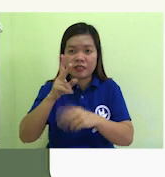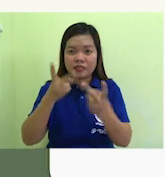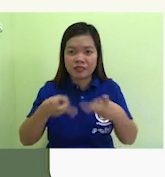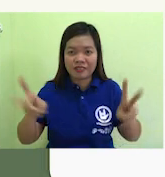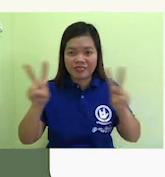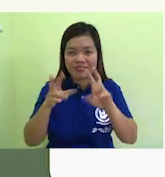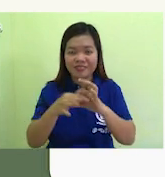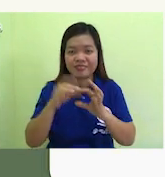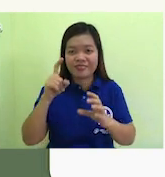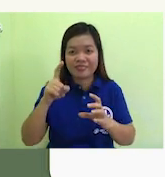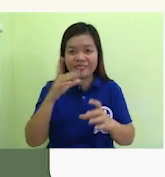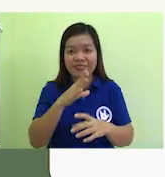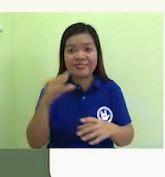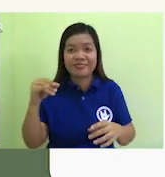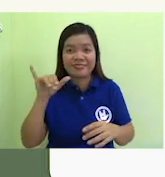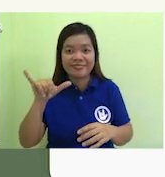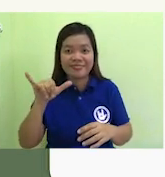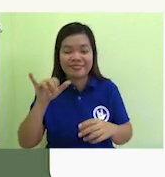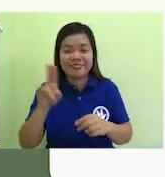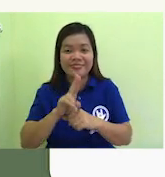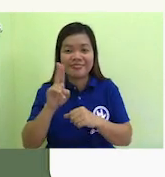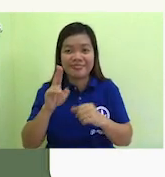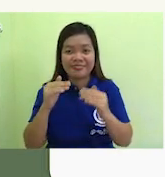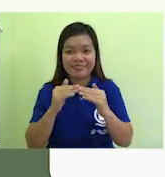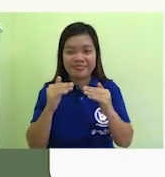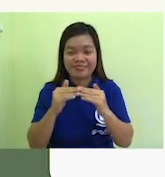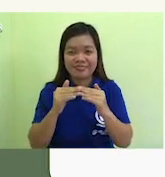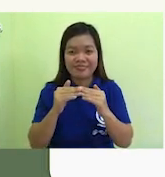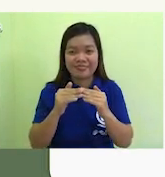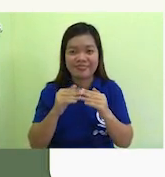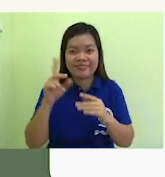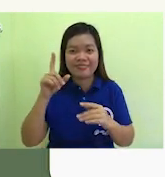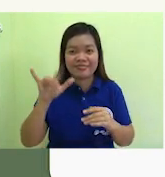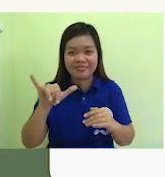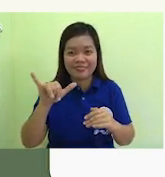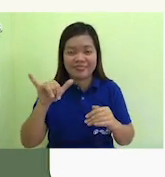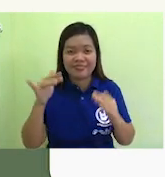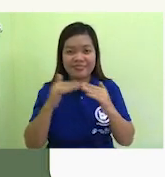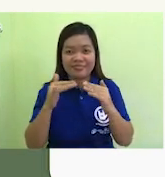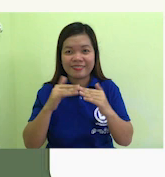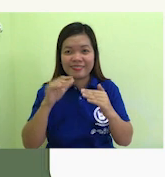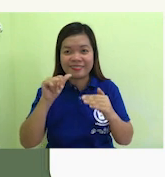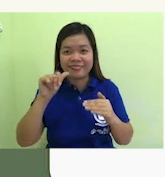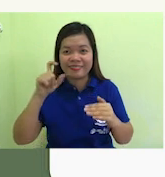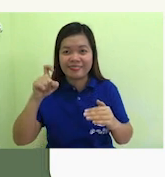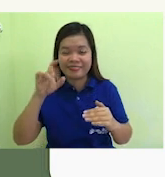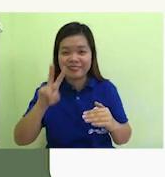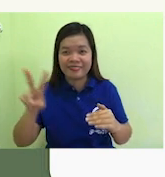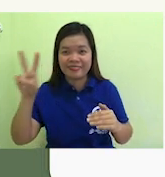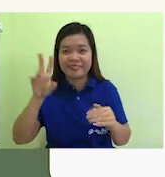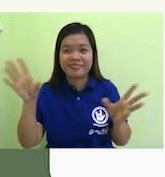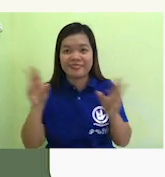values of x and y in the equation y equals ax squared